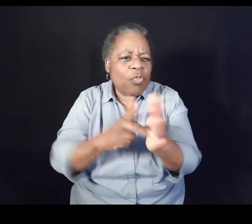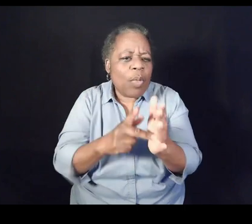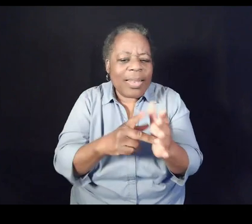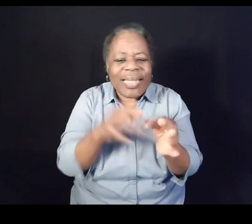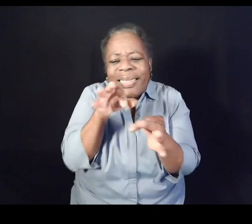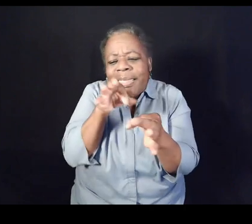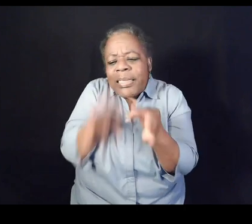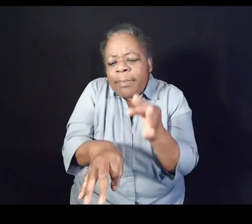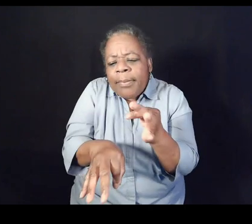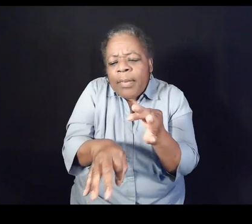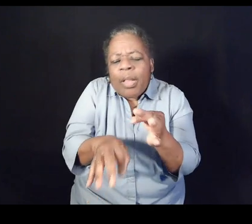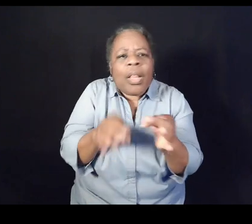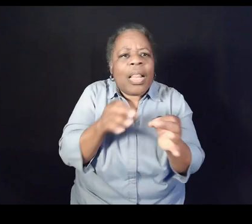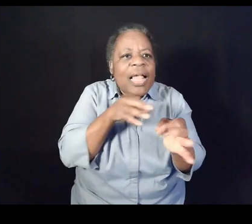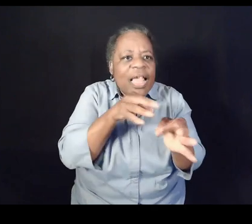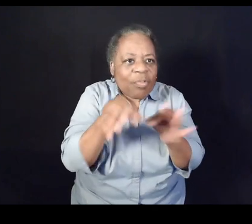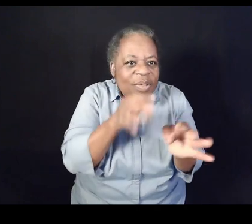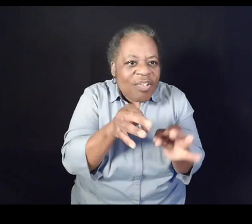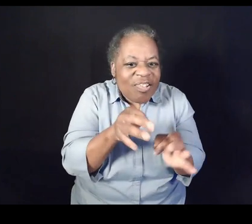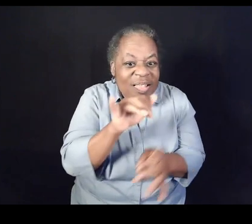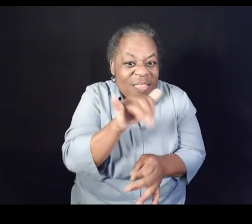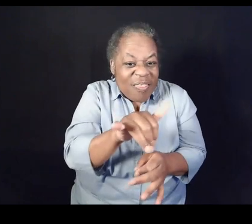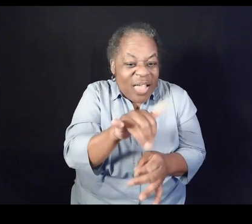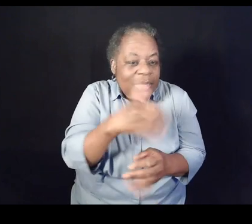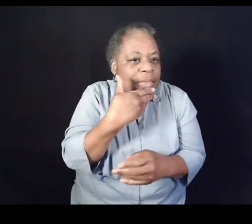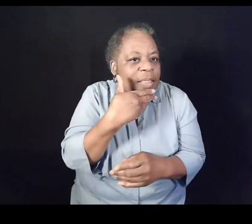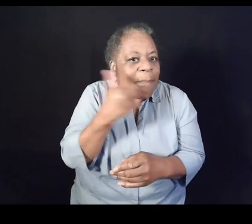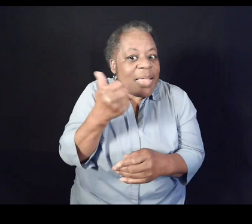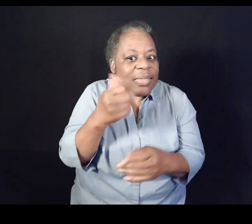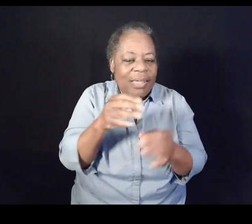something is probably the best explanation.